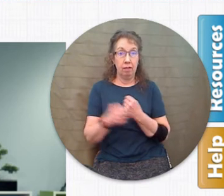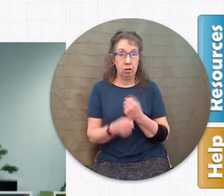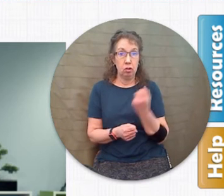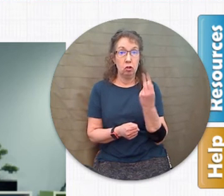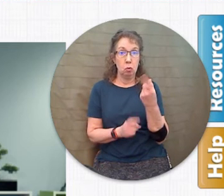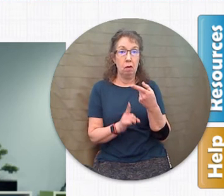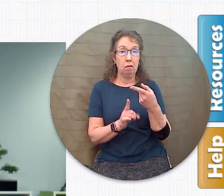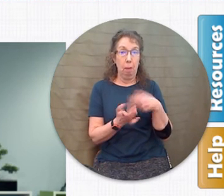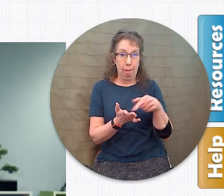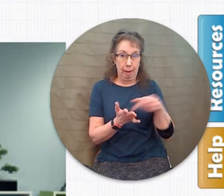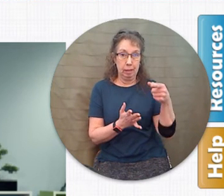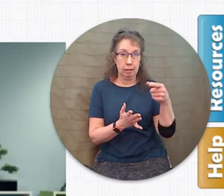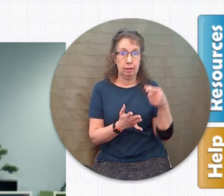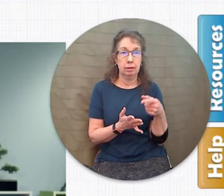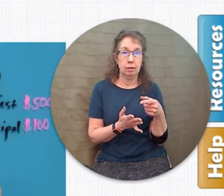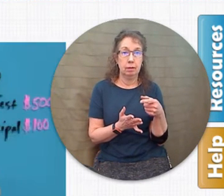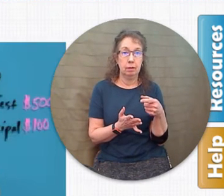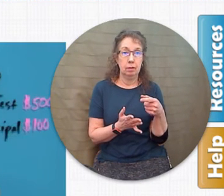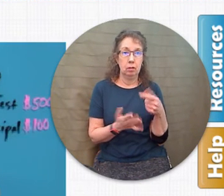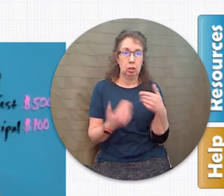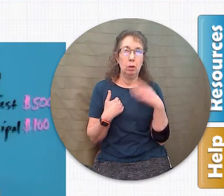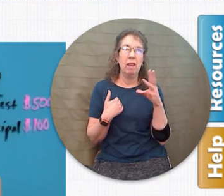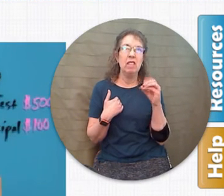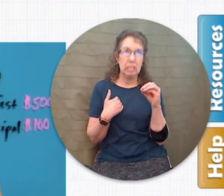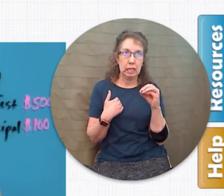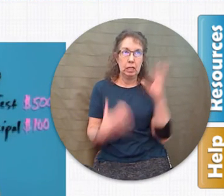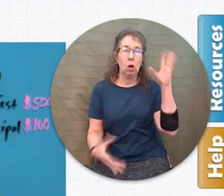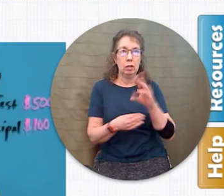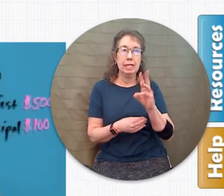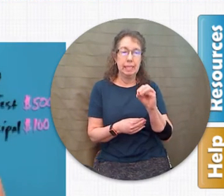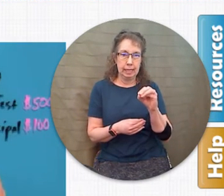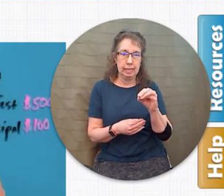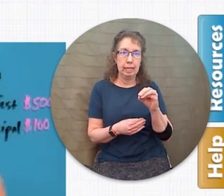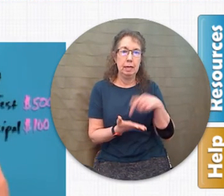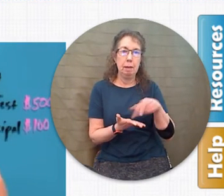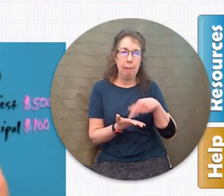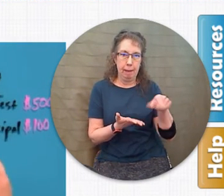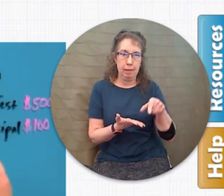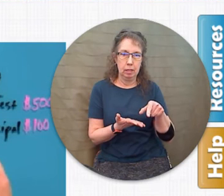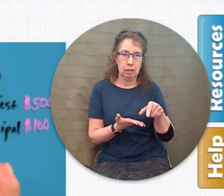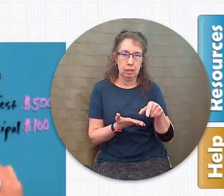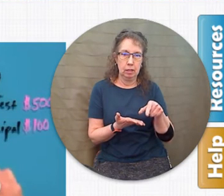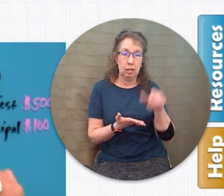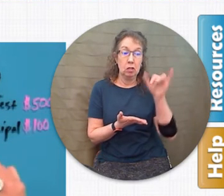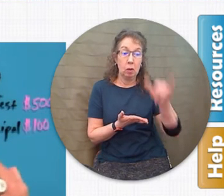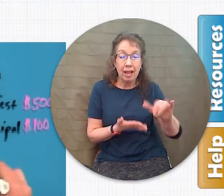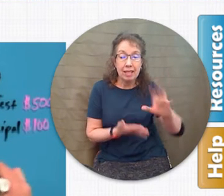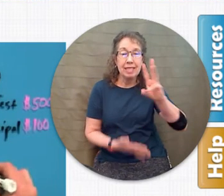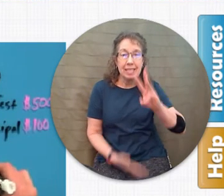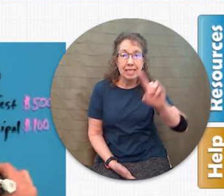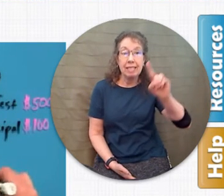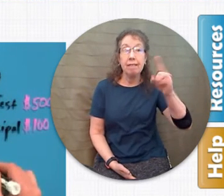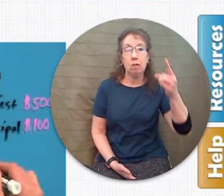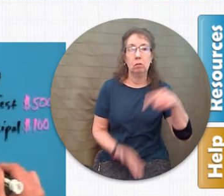month, you'll have 60 payments. So this represents the next payment. So this is the 61st payment.